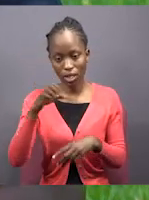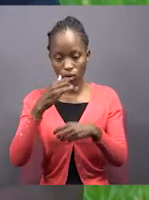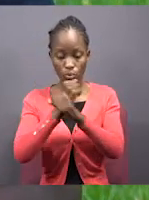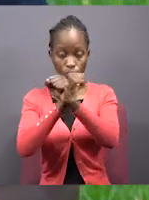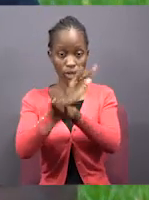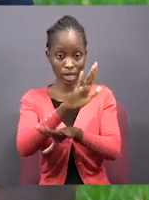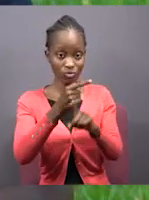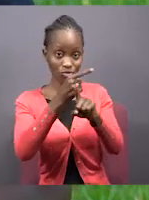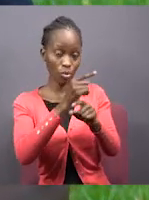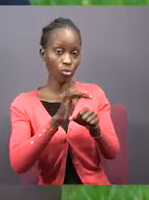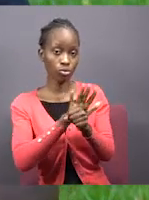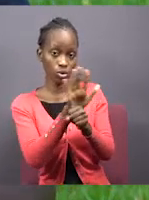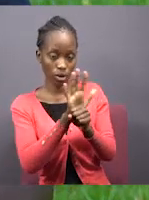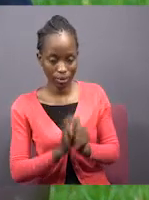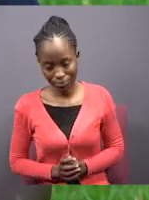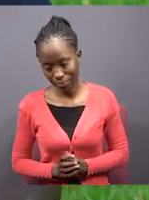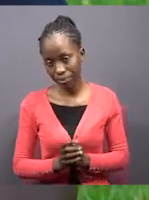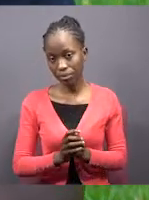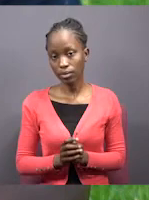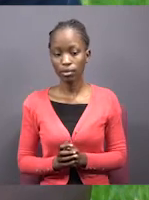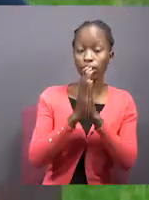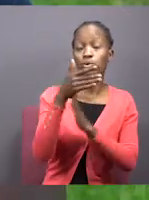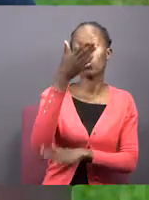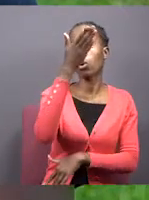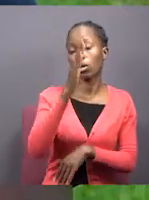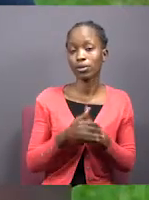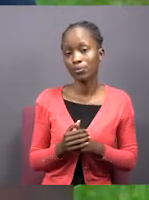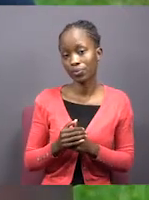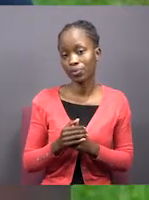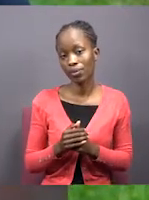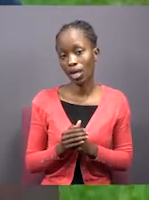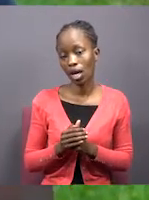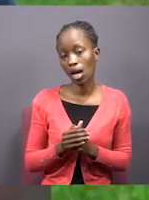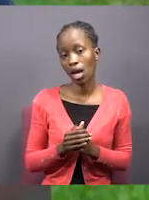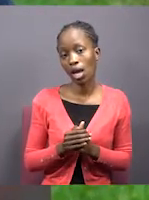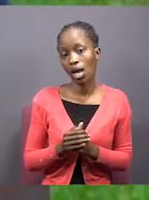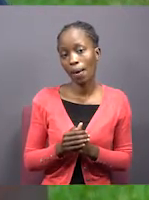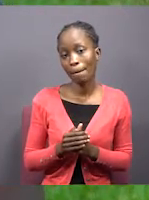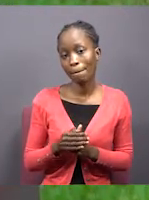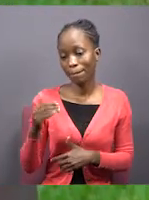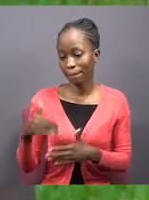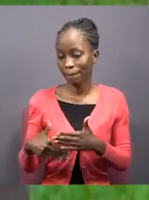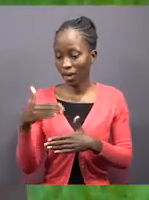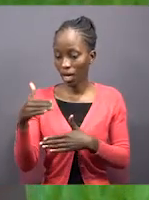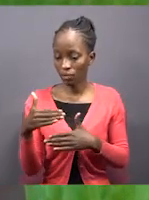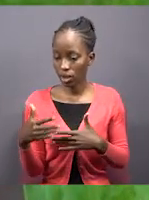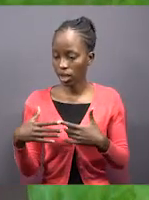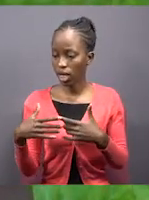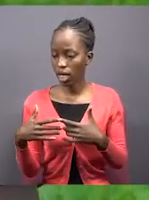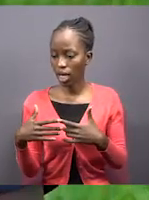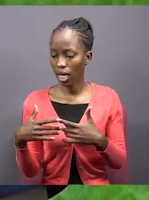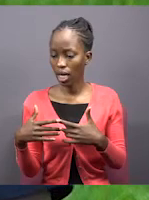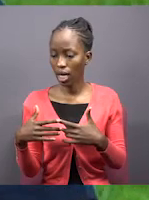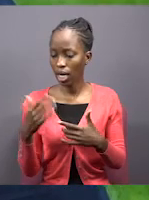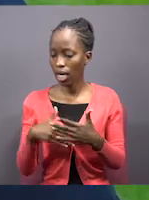way Jesus prayed to Lord. After being returned home, we were told to not